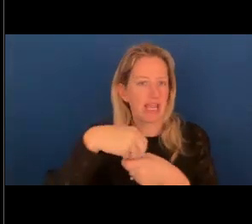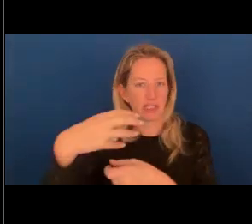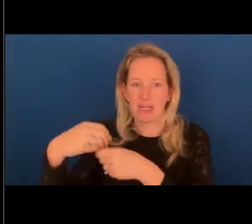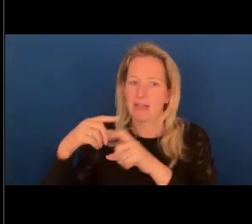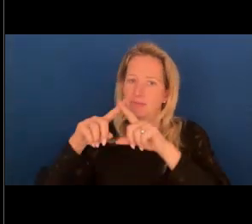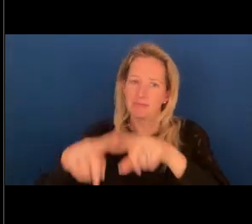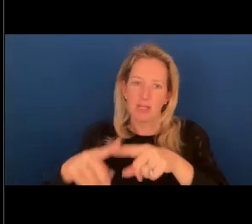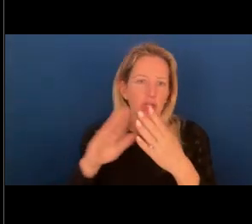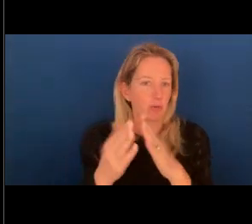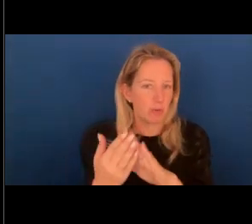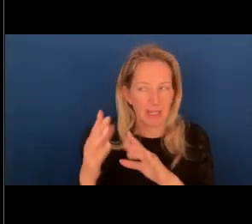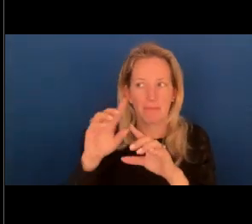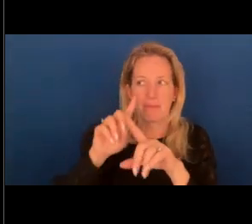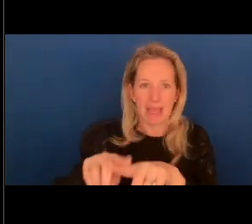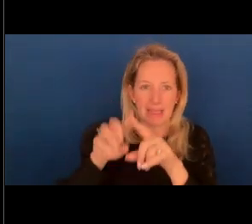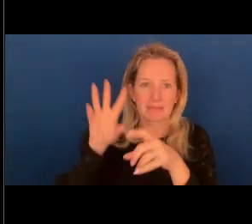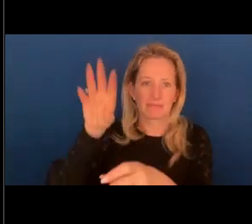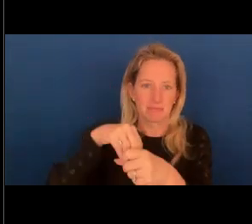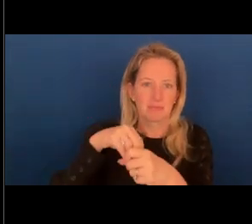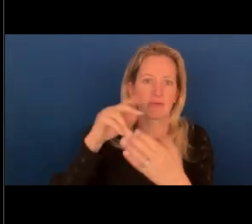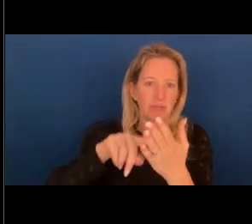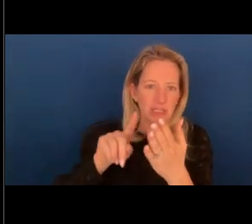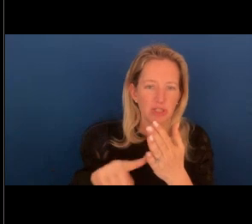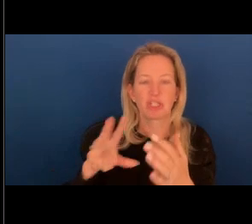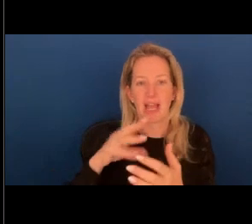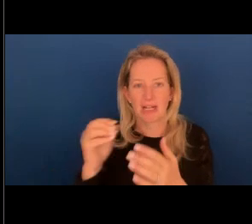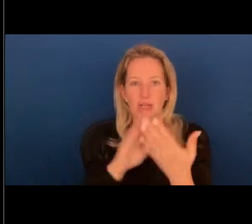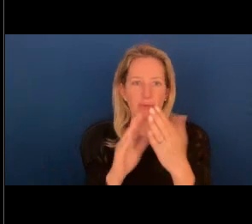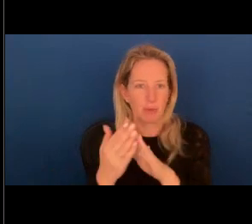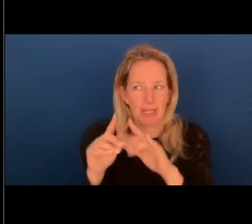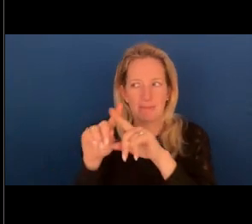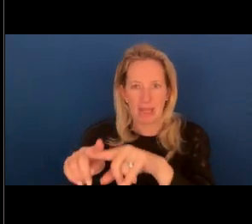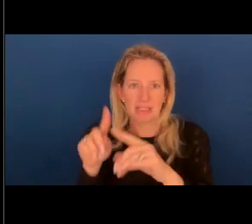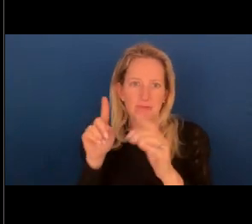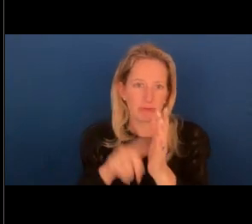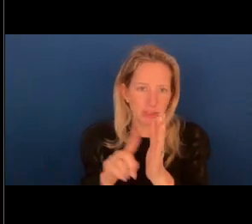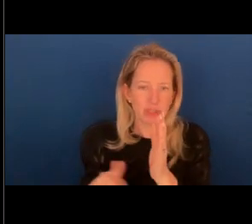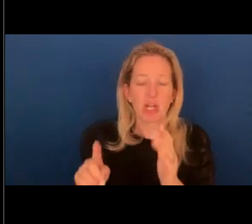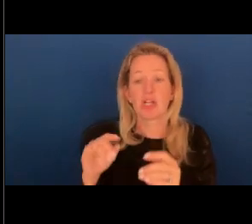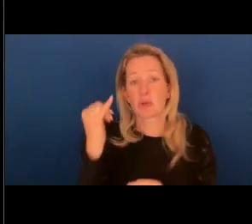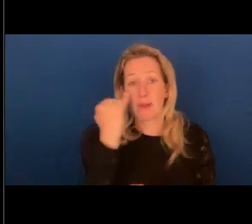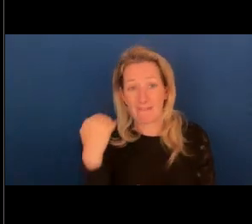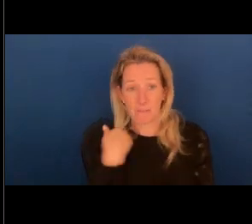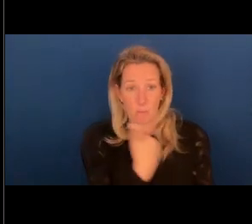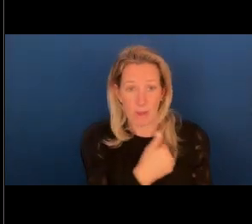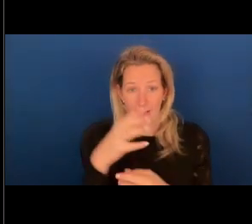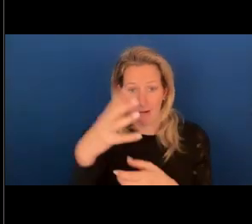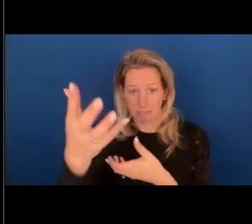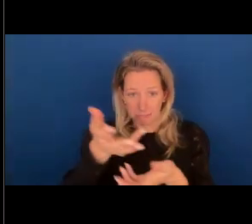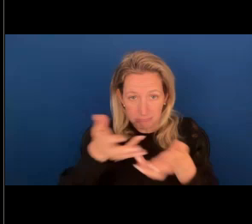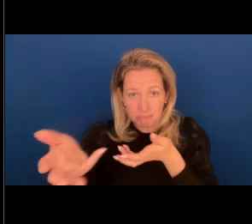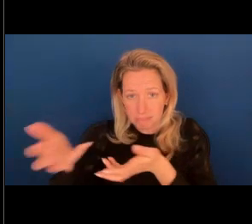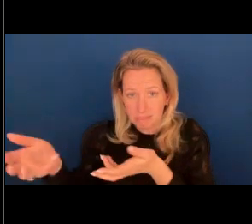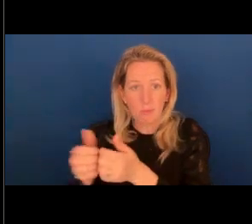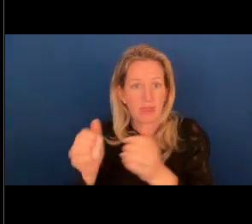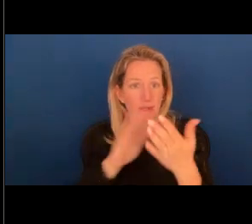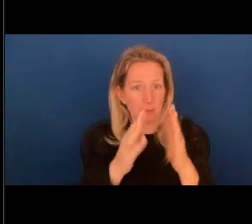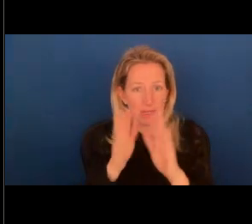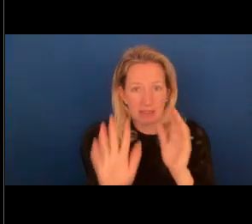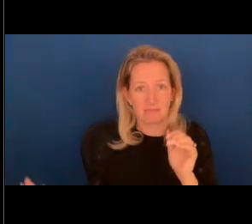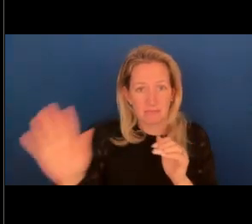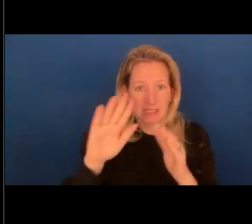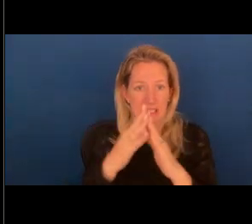and participatory action research, so that when we're engaged with the communities in and around the city, we're making sure that we are